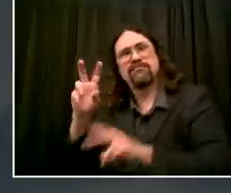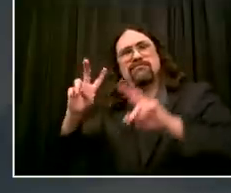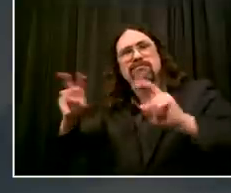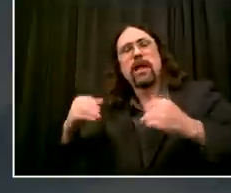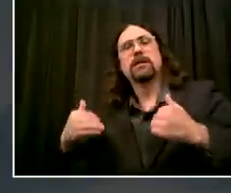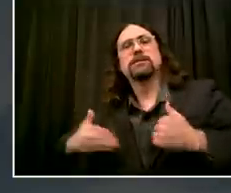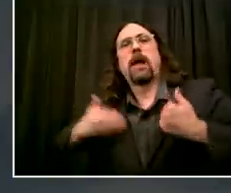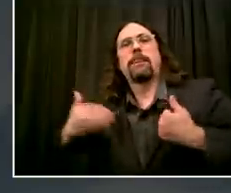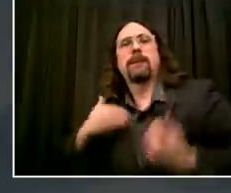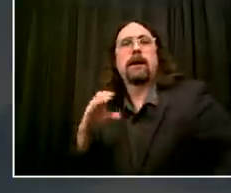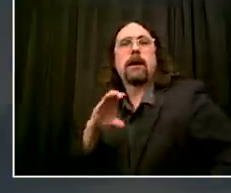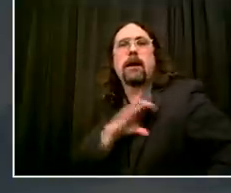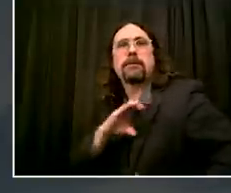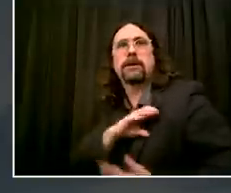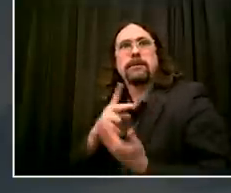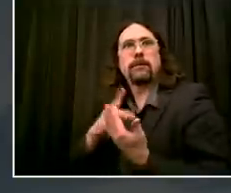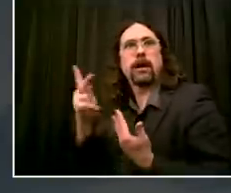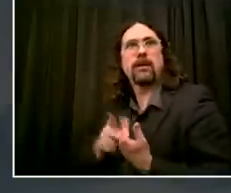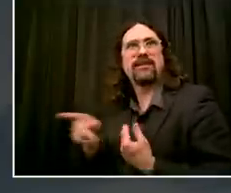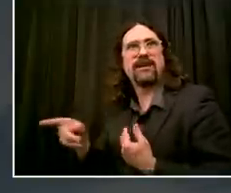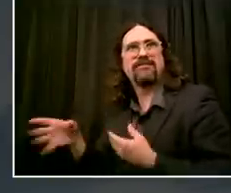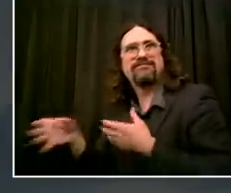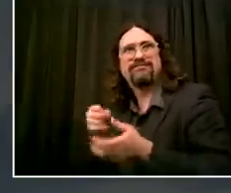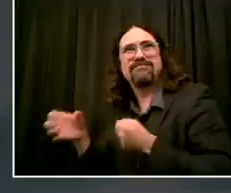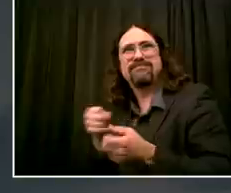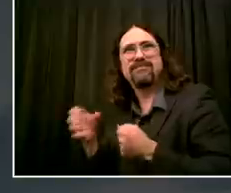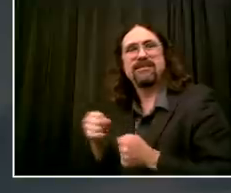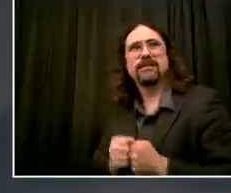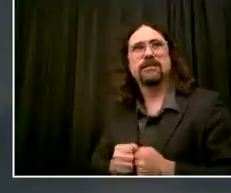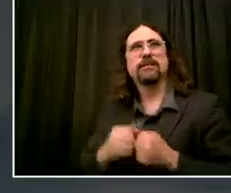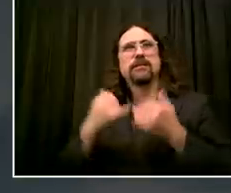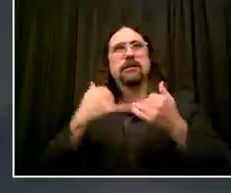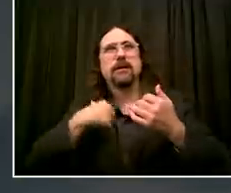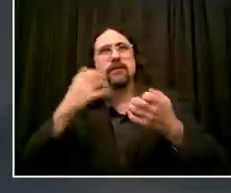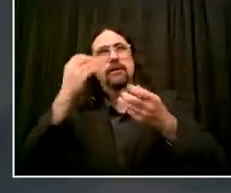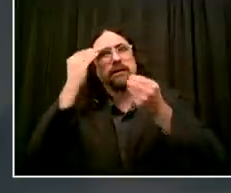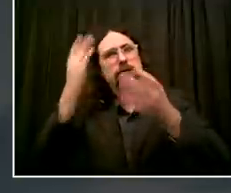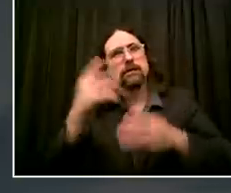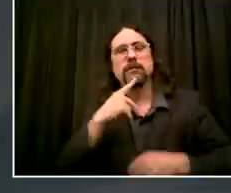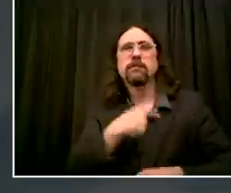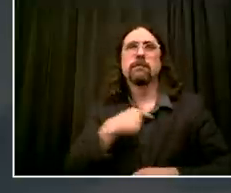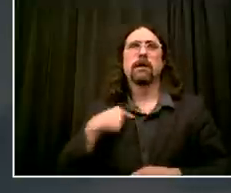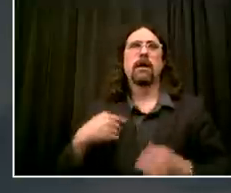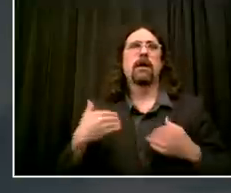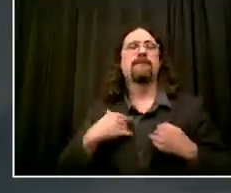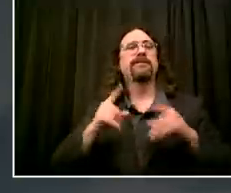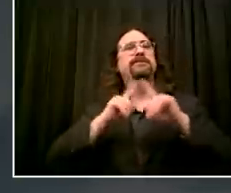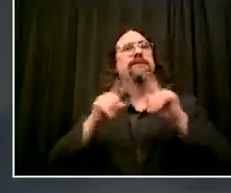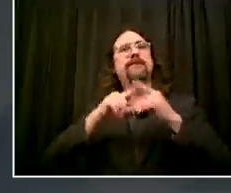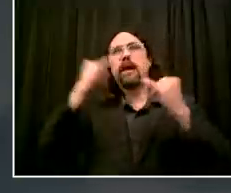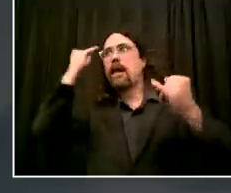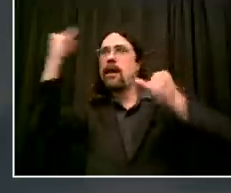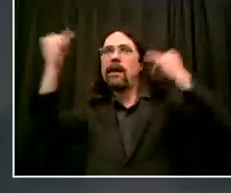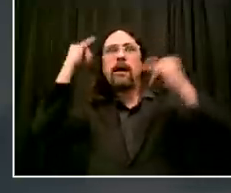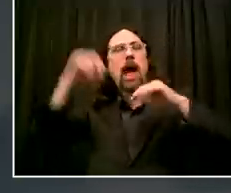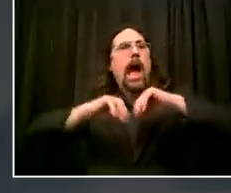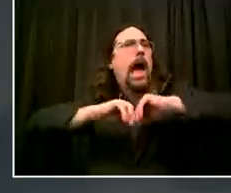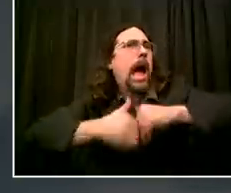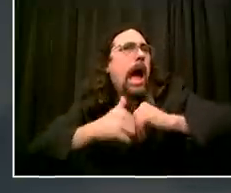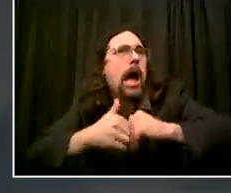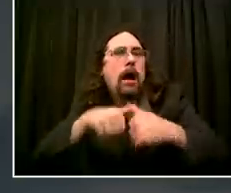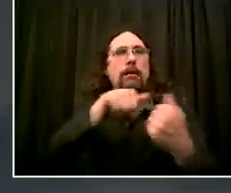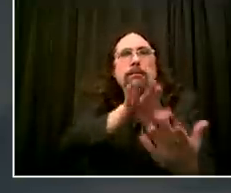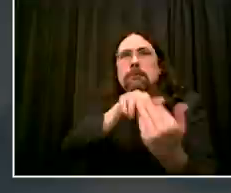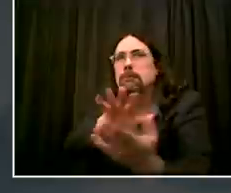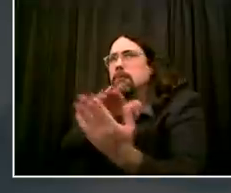sometimes you police with a hand and leading people and guiding them and mentoring them. And we specifically interviewed 100